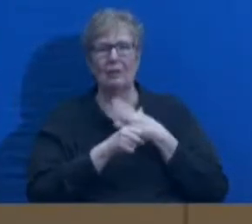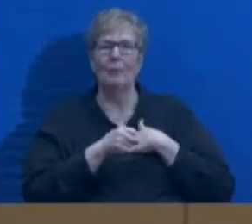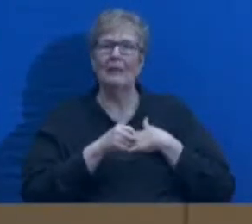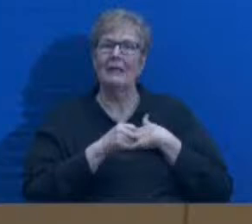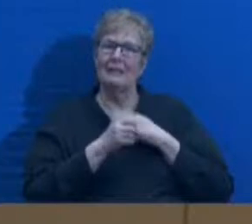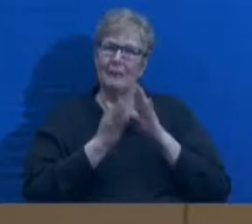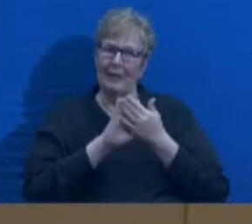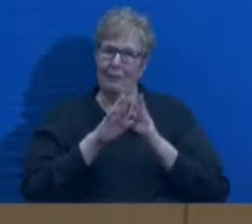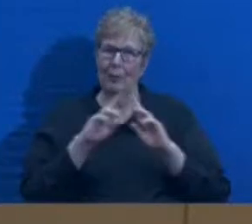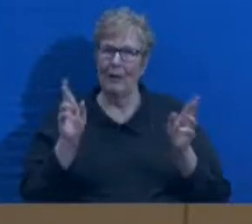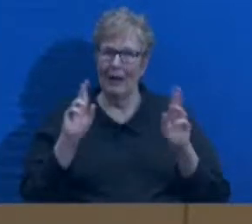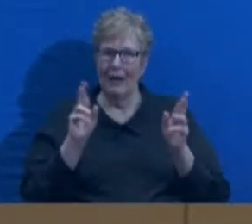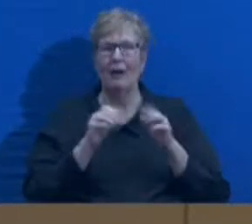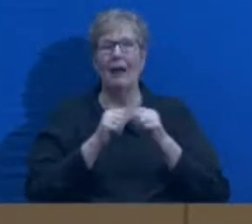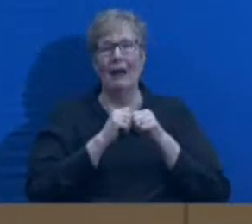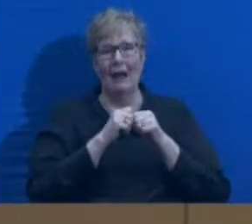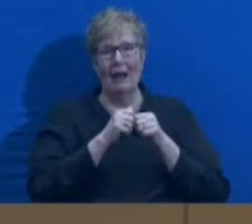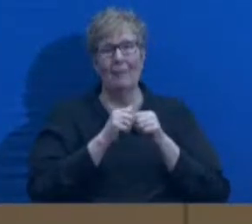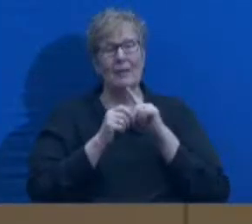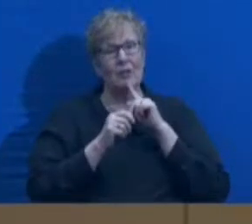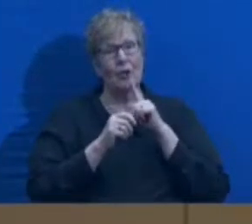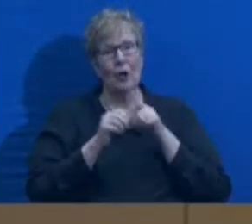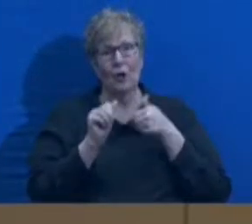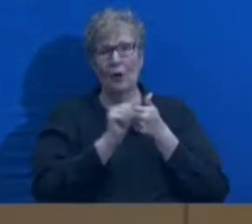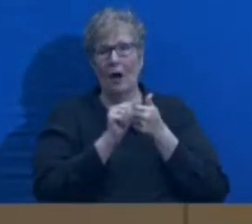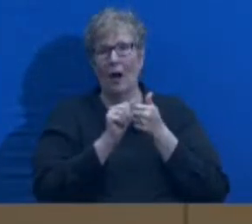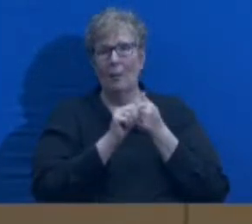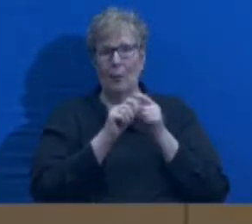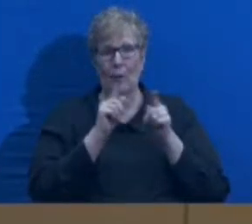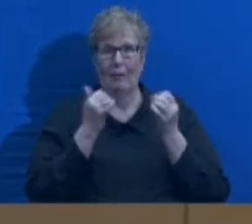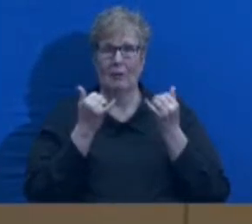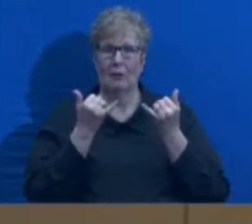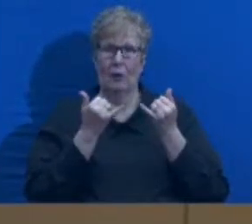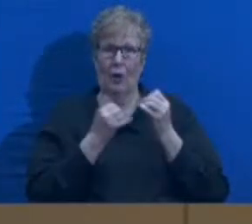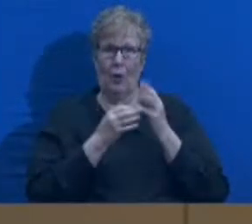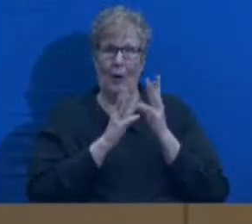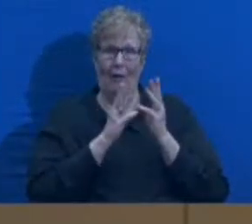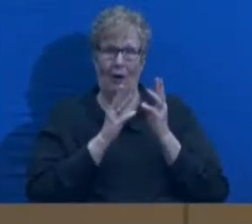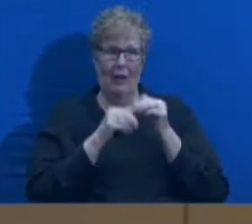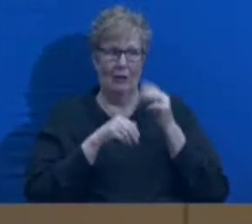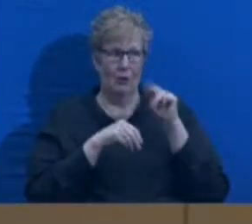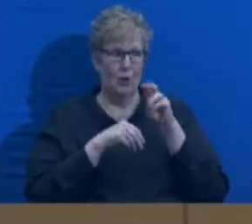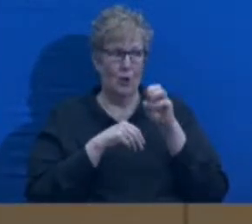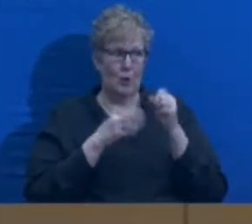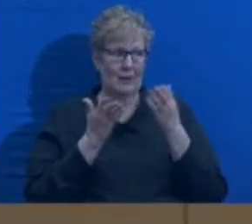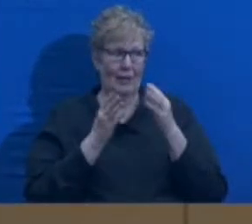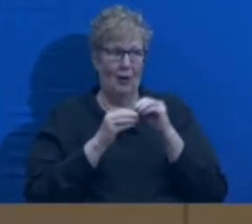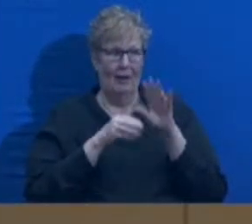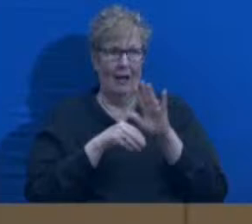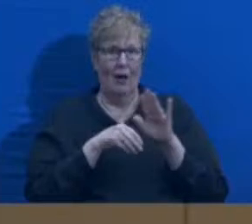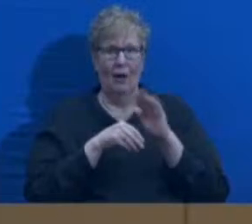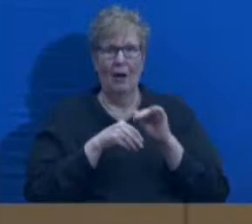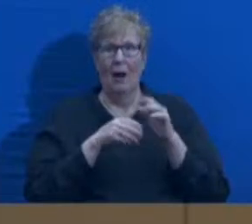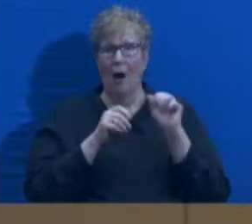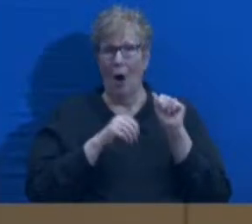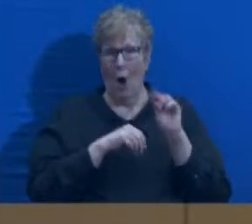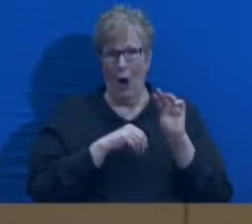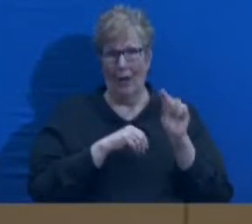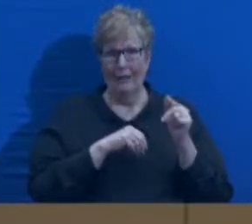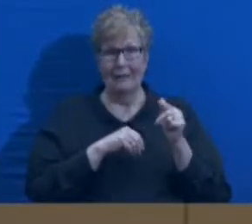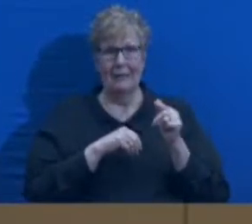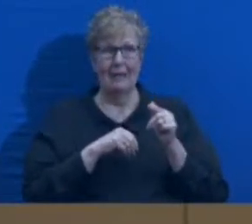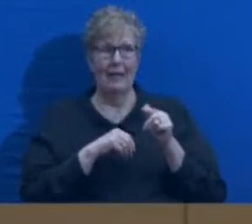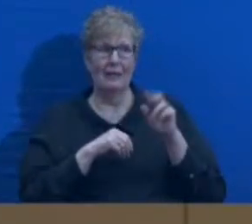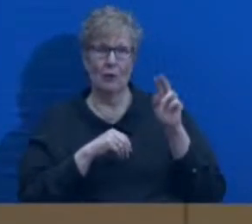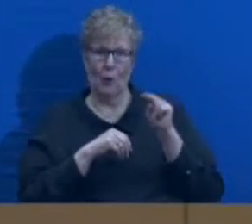be prepared and to make sure you're up on all the current weather and news in our area. August is North